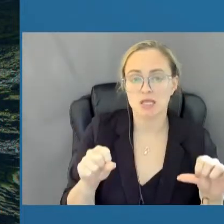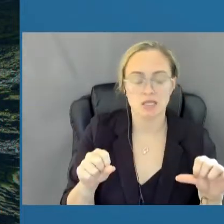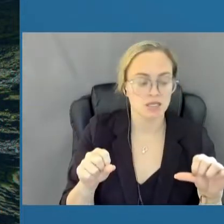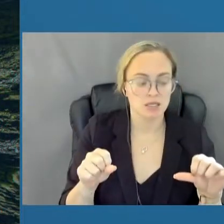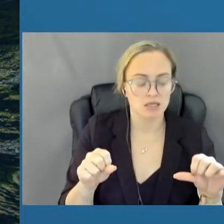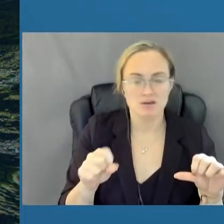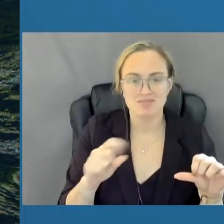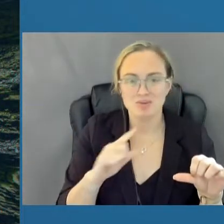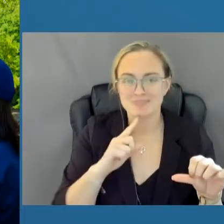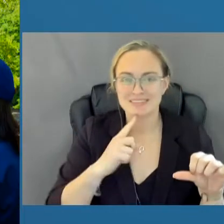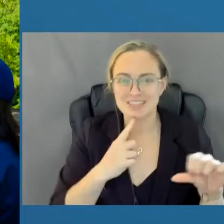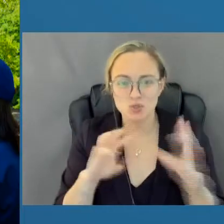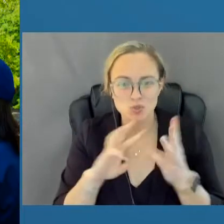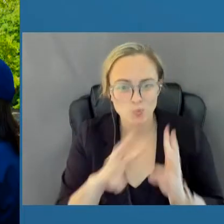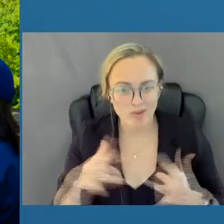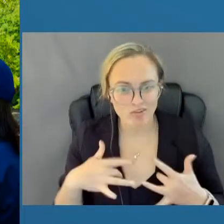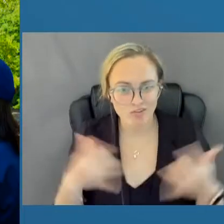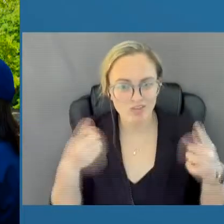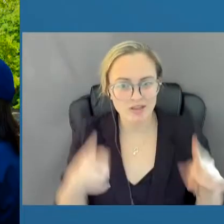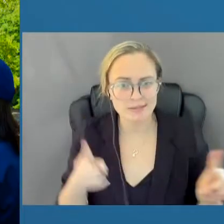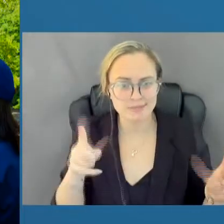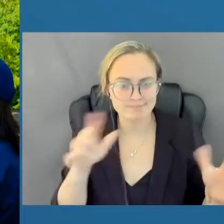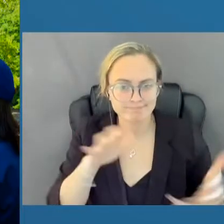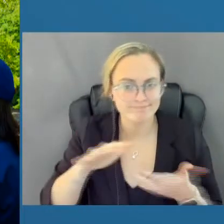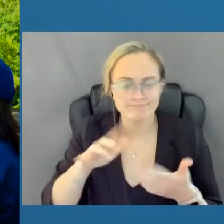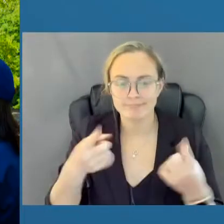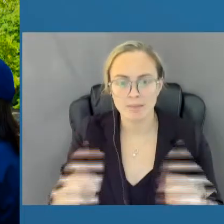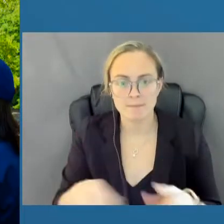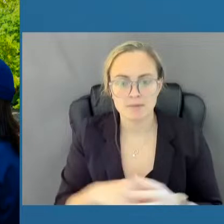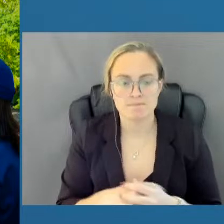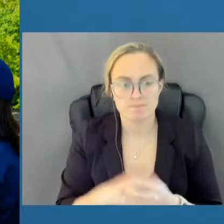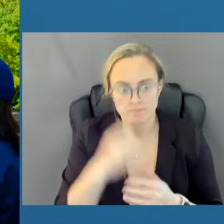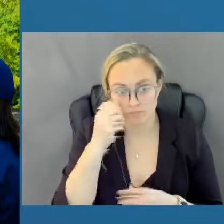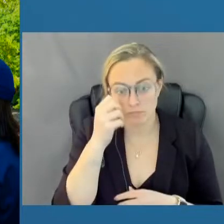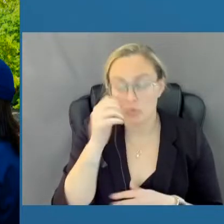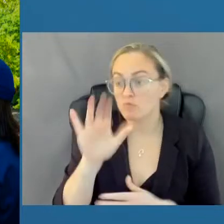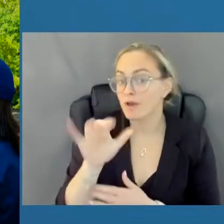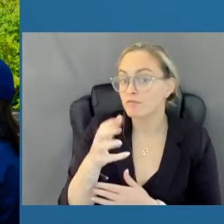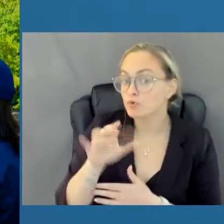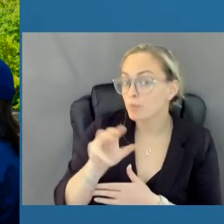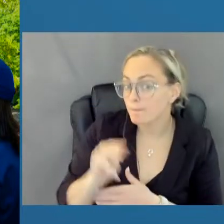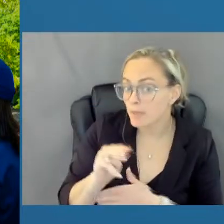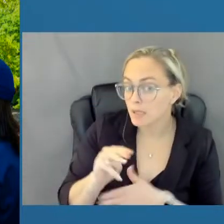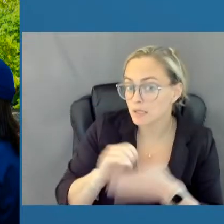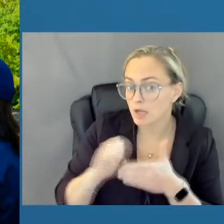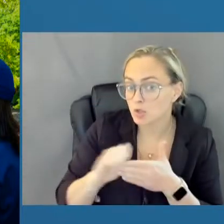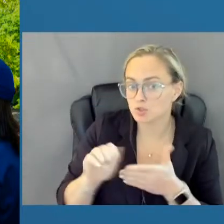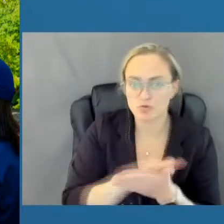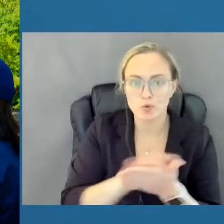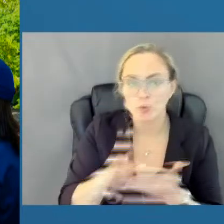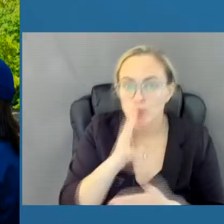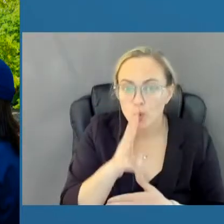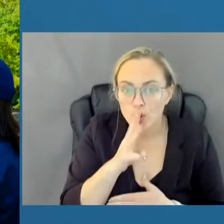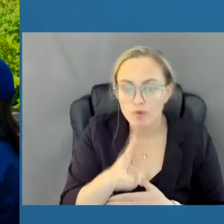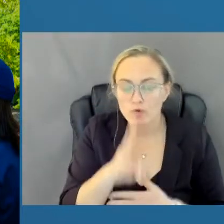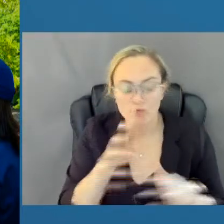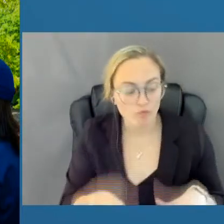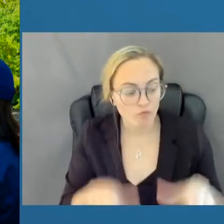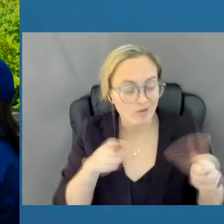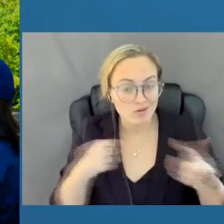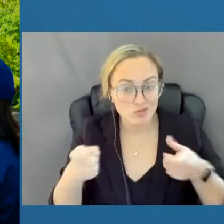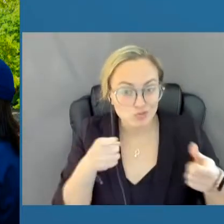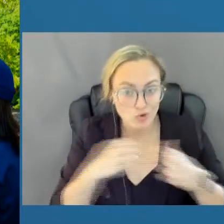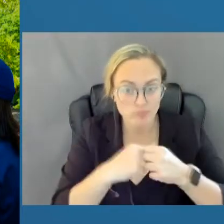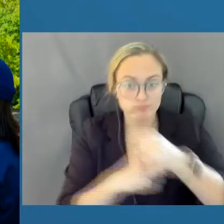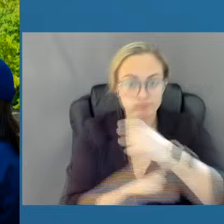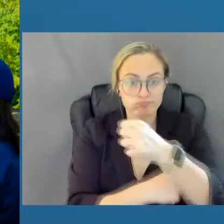severe weather events. That's why adding $500 million for clean water and flood control infrastructure